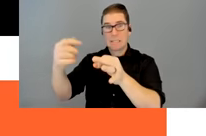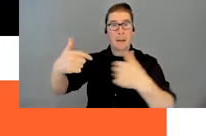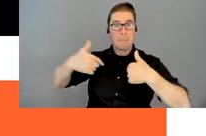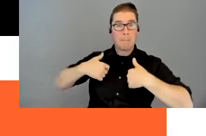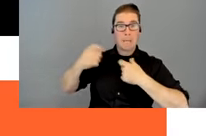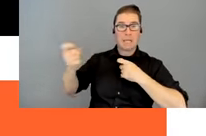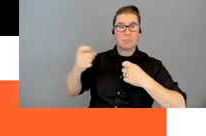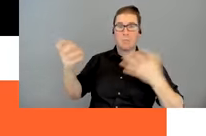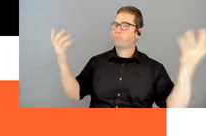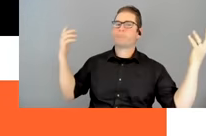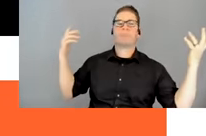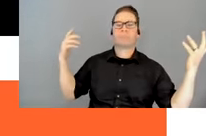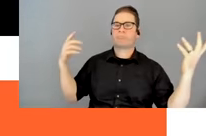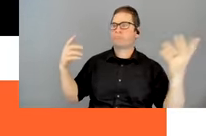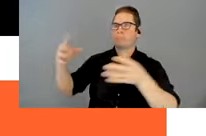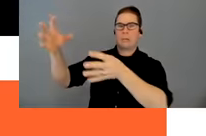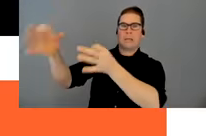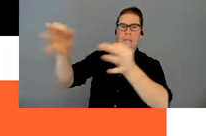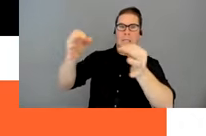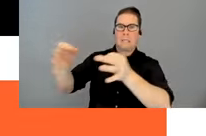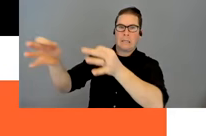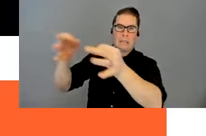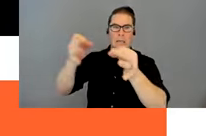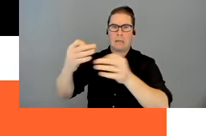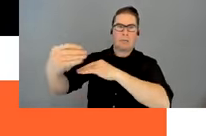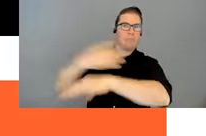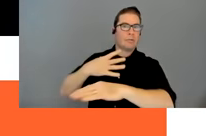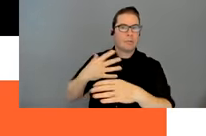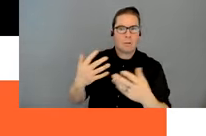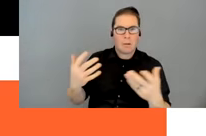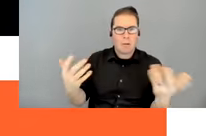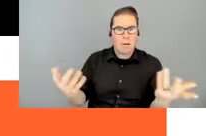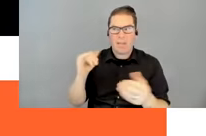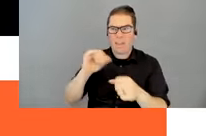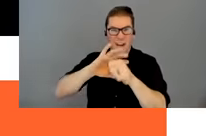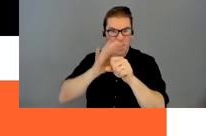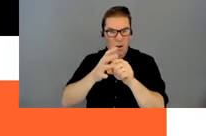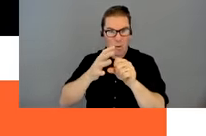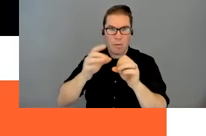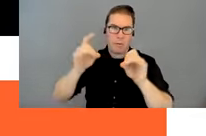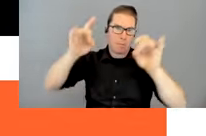that for us, right? Lots of institutional decisions out of our control,